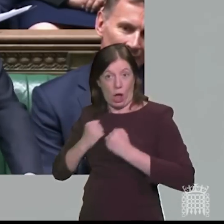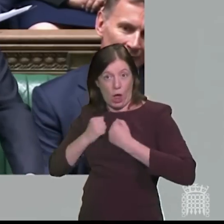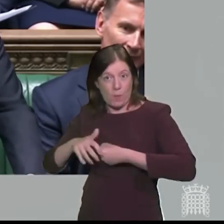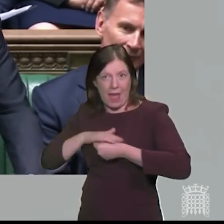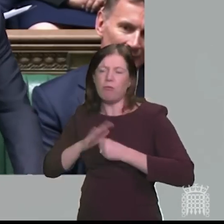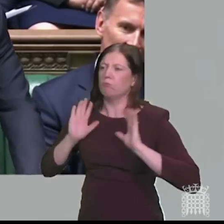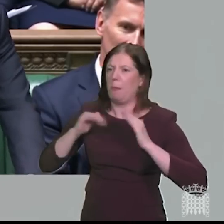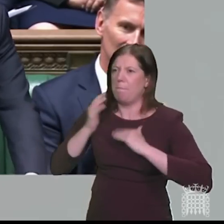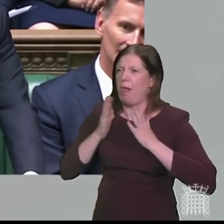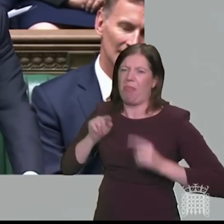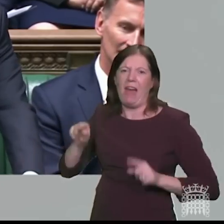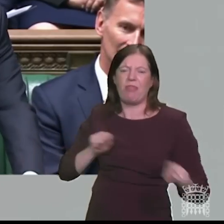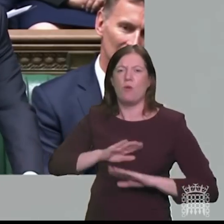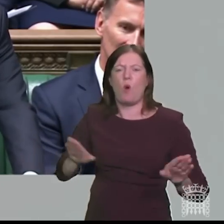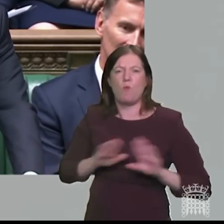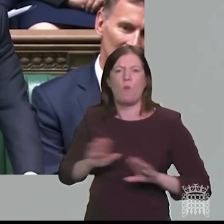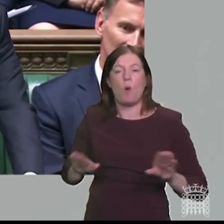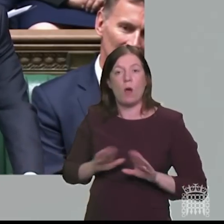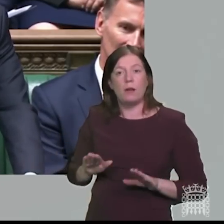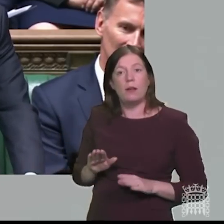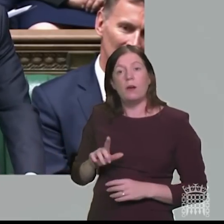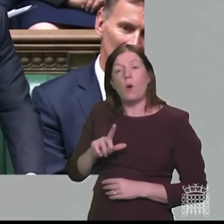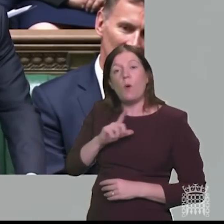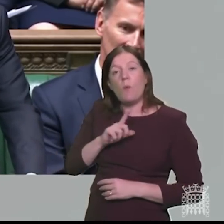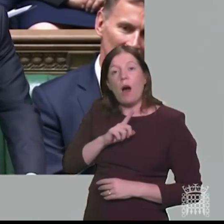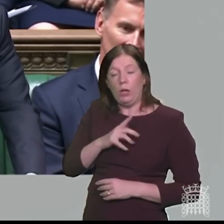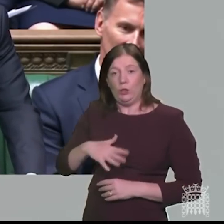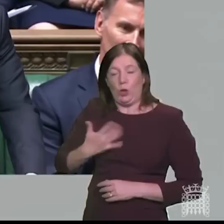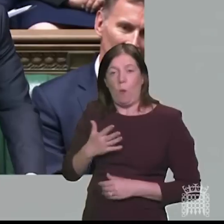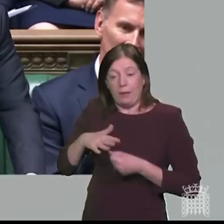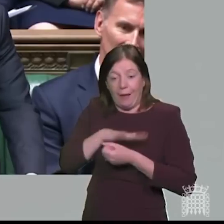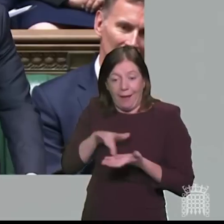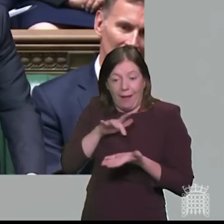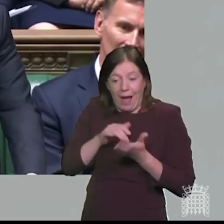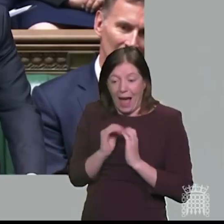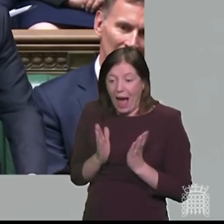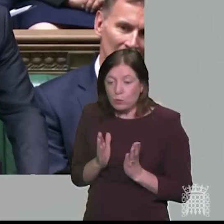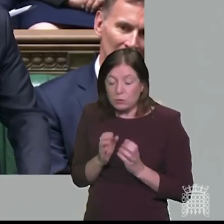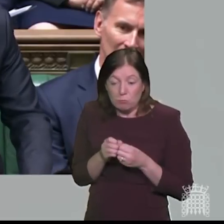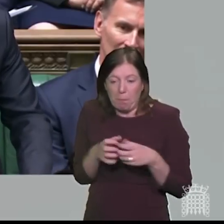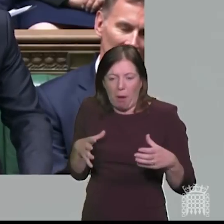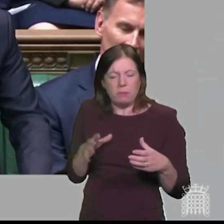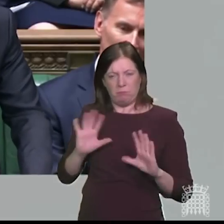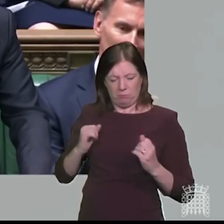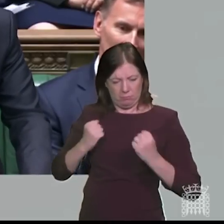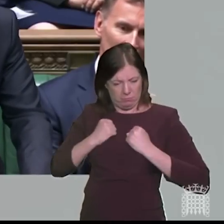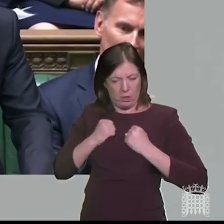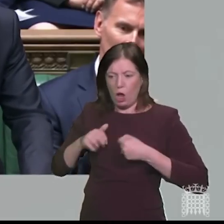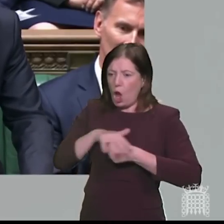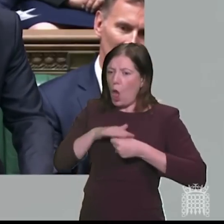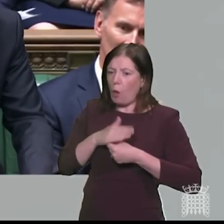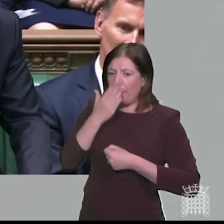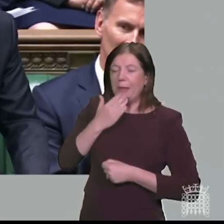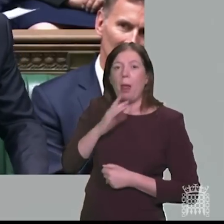own constituency. She said she wanted to prevent urban sprawl and provide green space for local people. I think that's